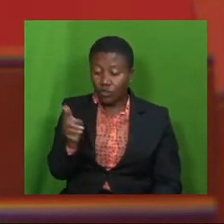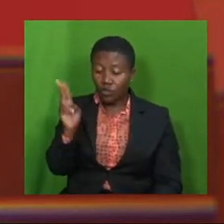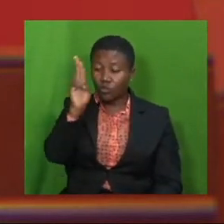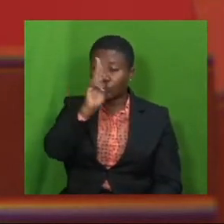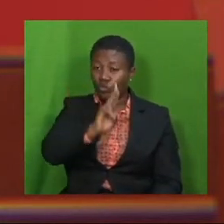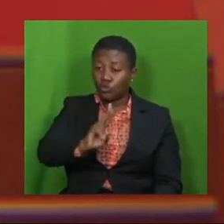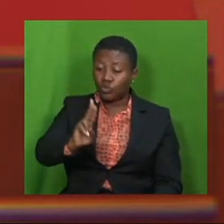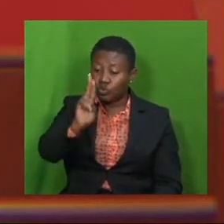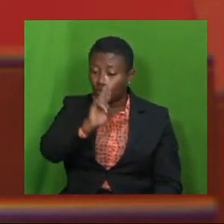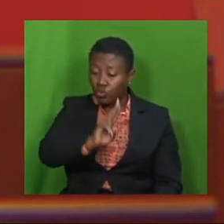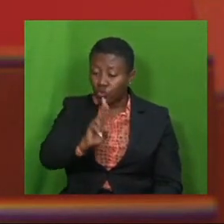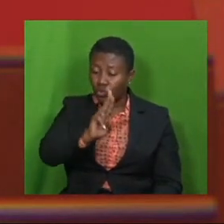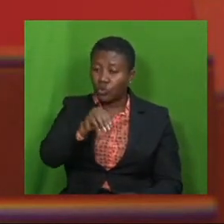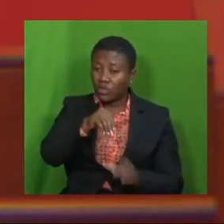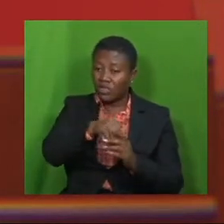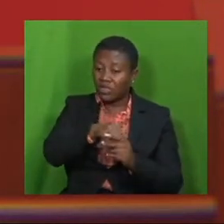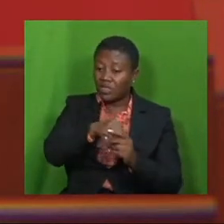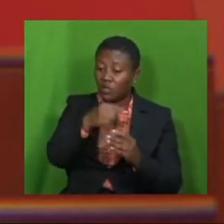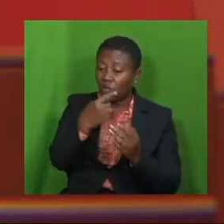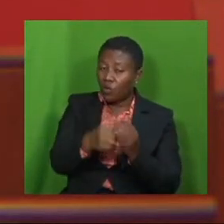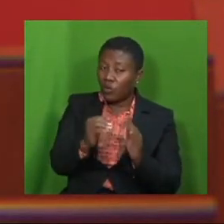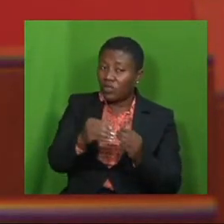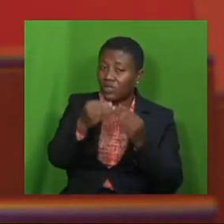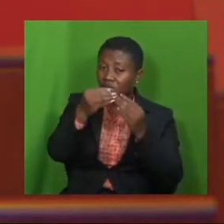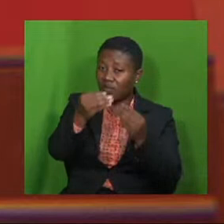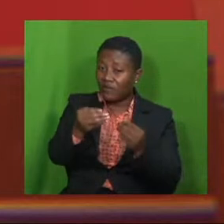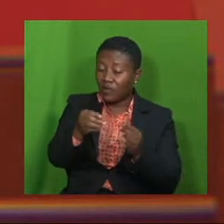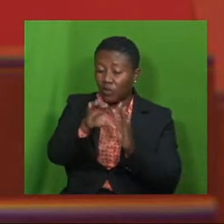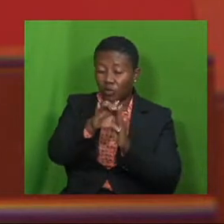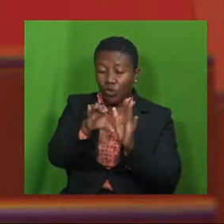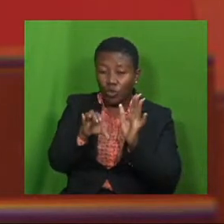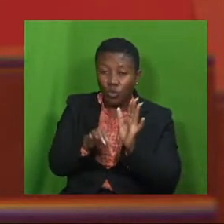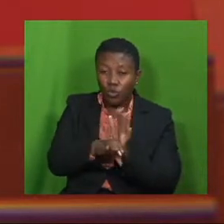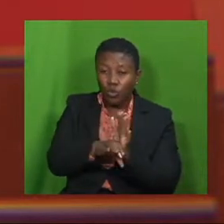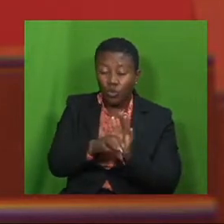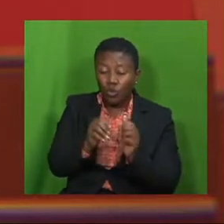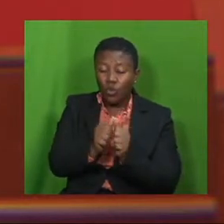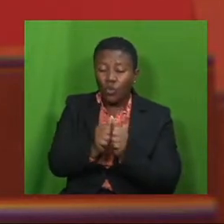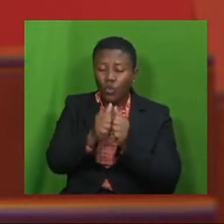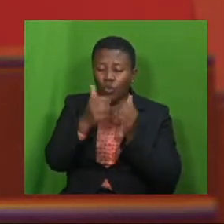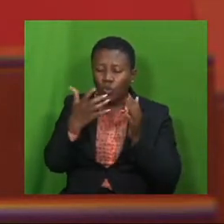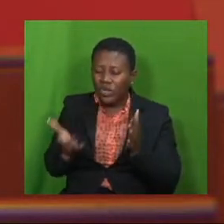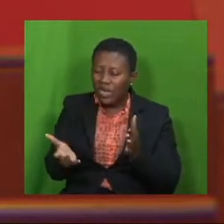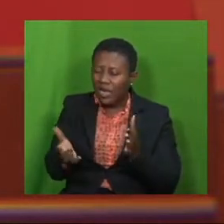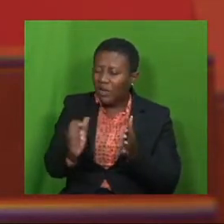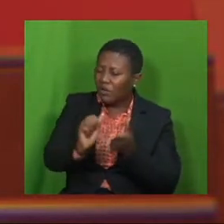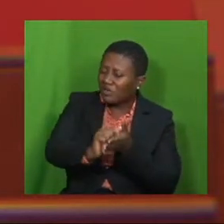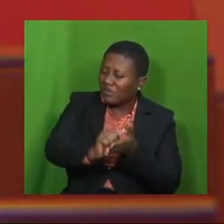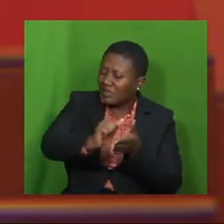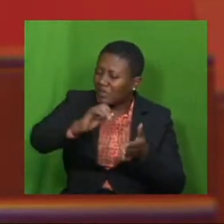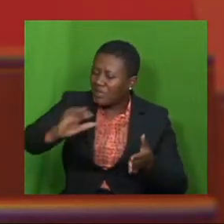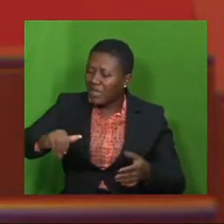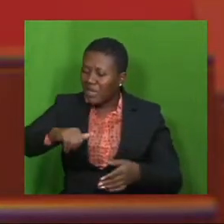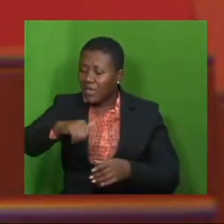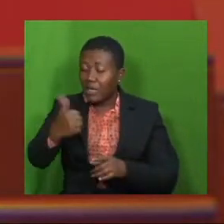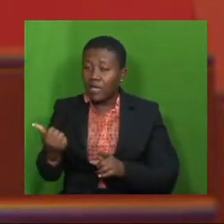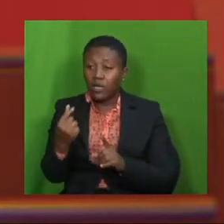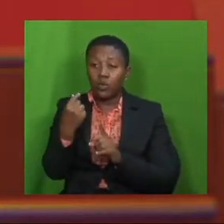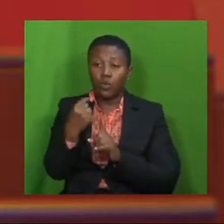in our Constitution and standing orders, without importing any word or words